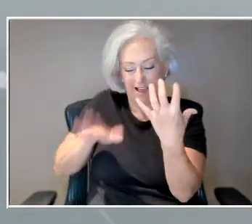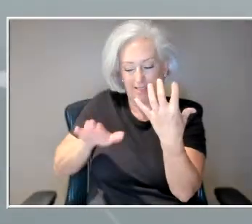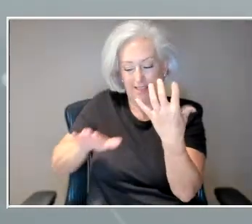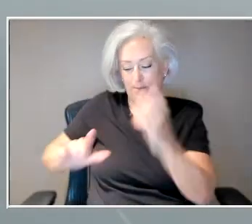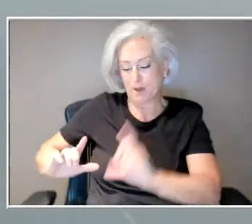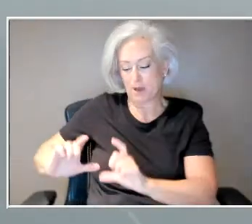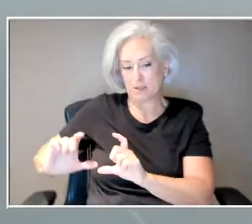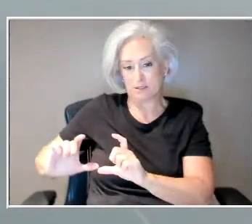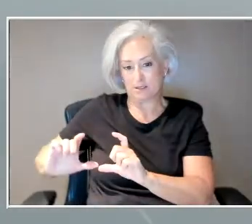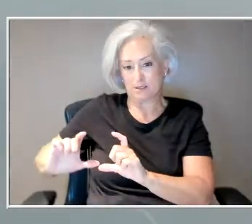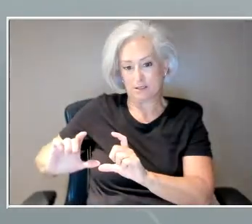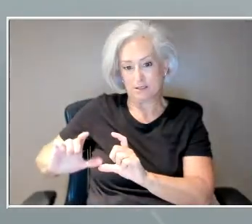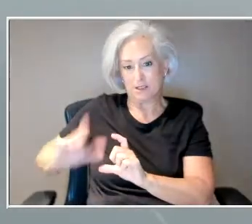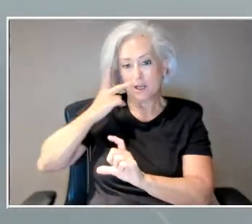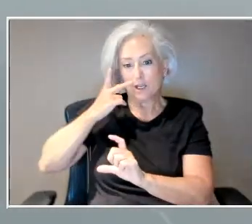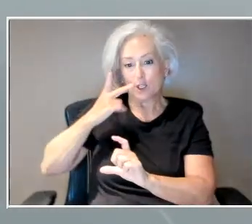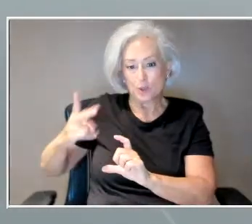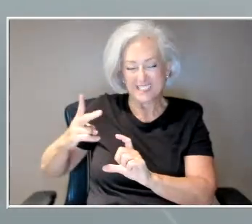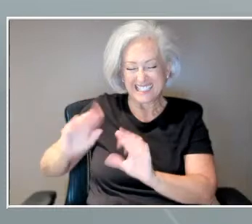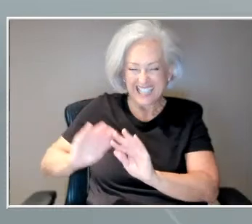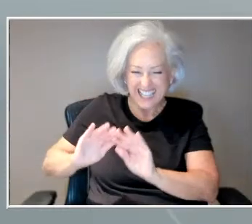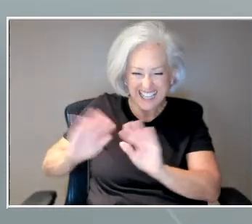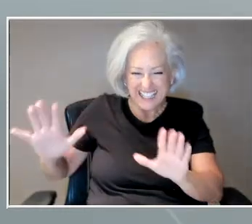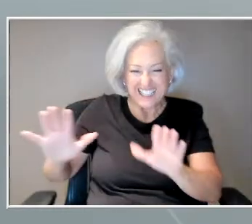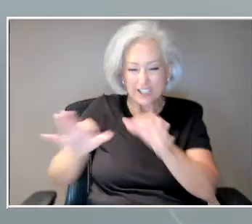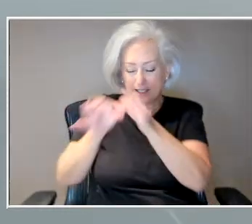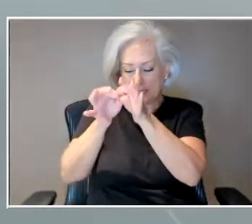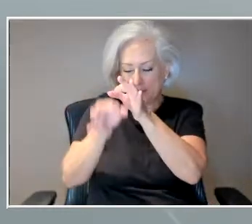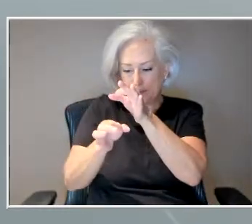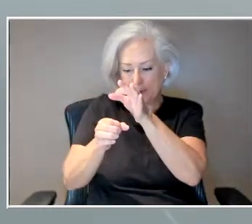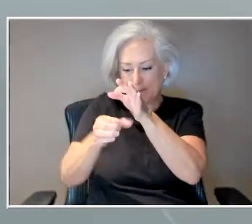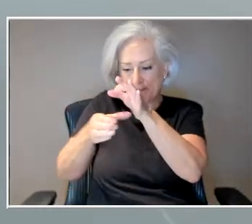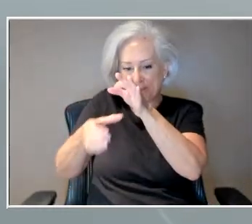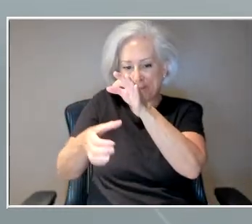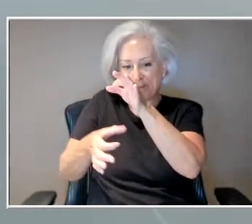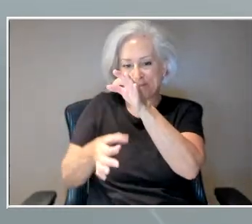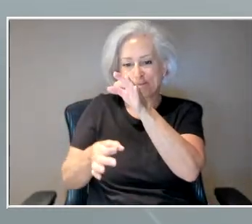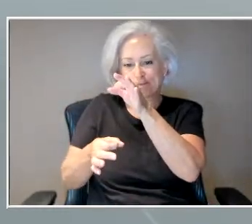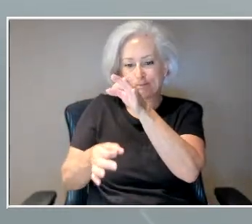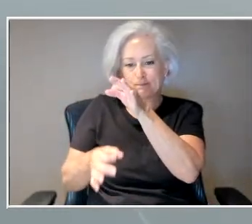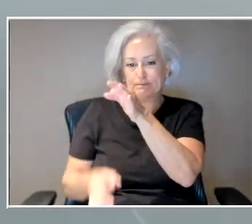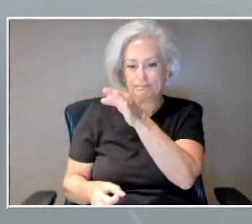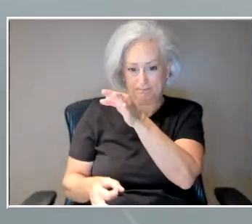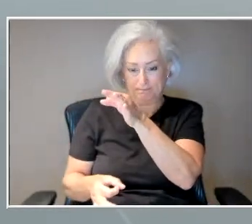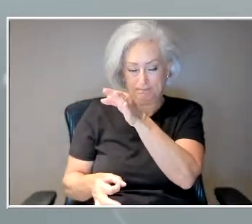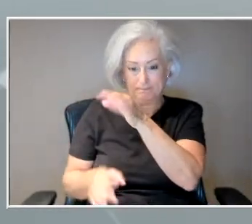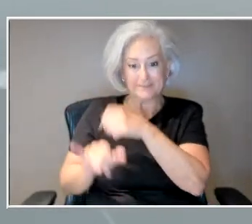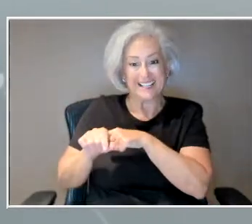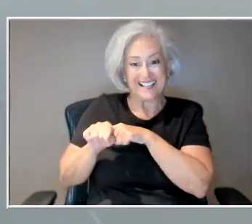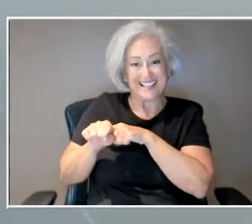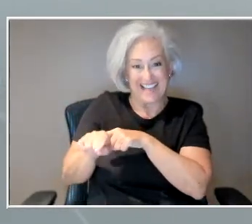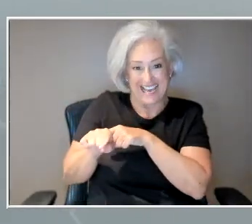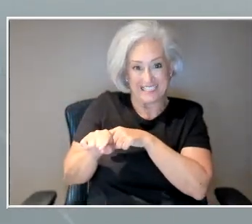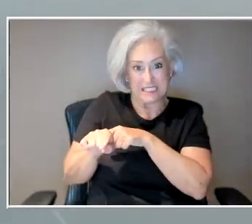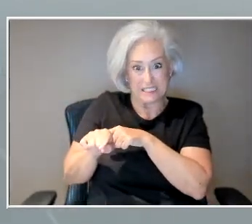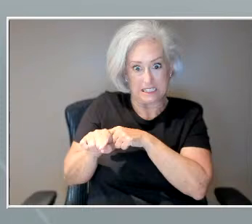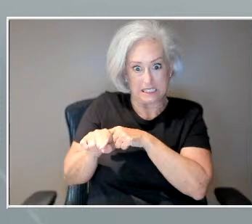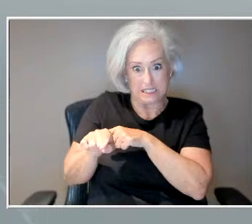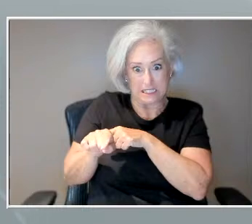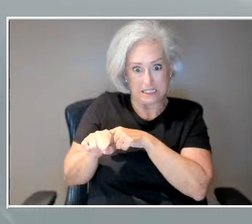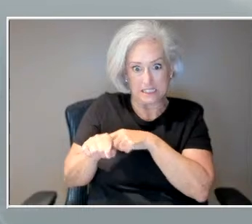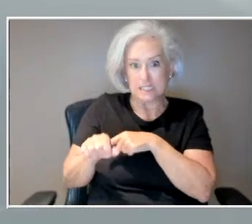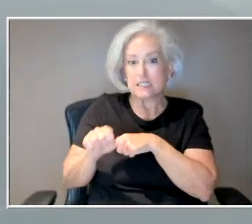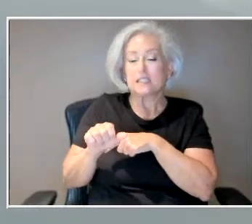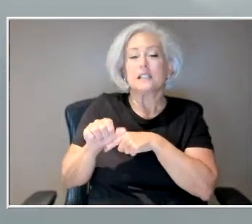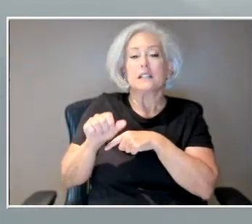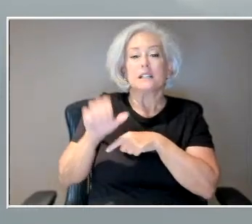shows the aneurysm clearly with the branching vessels coming out. So this preliminary non-invasive imaging is